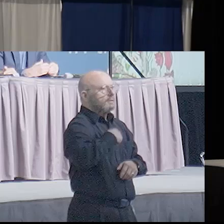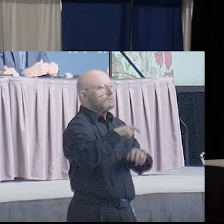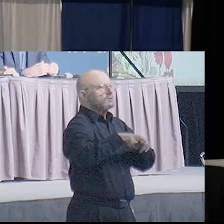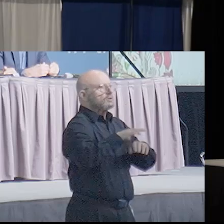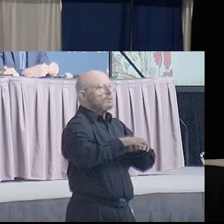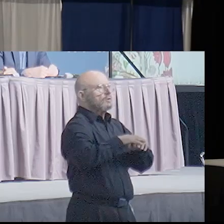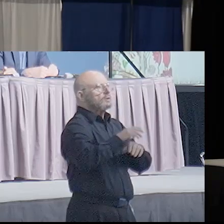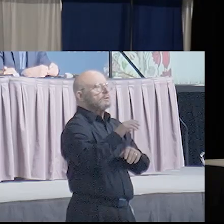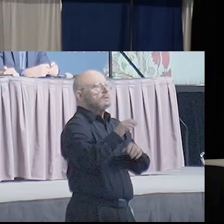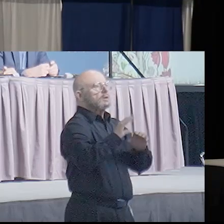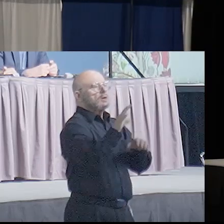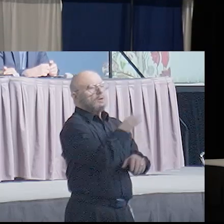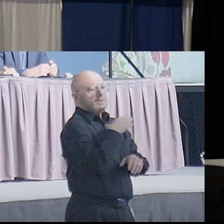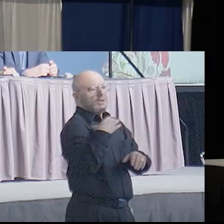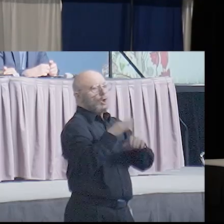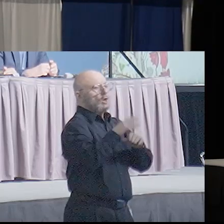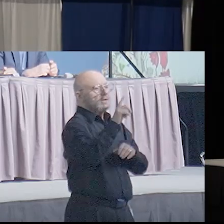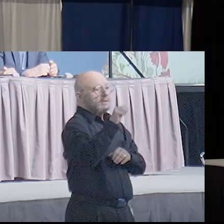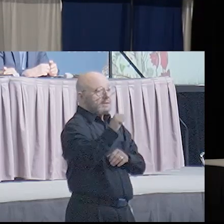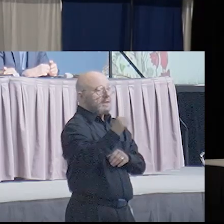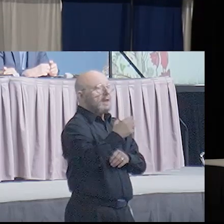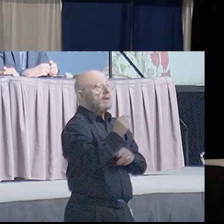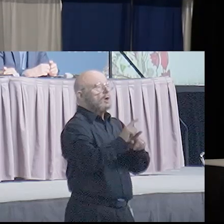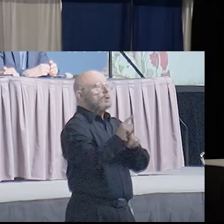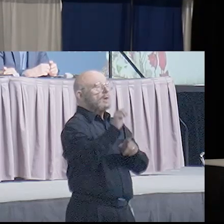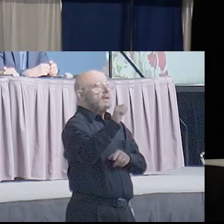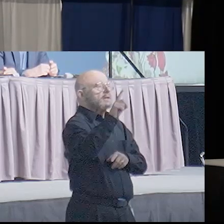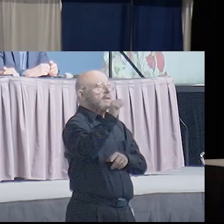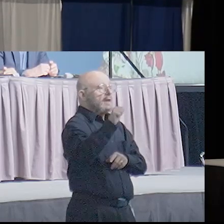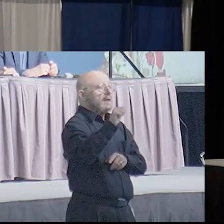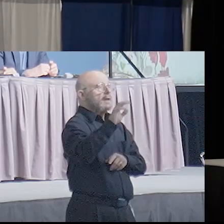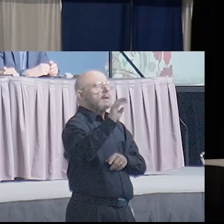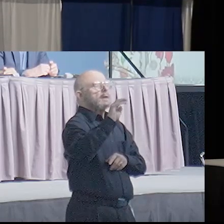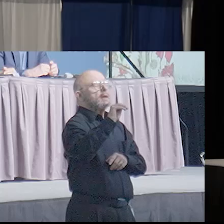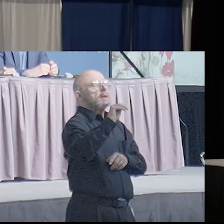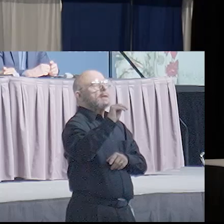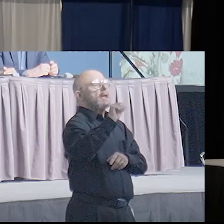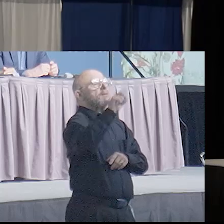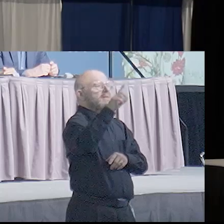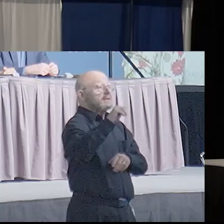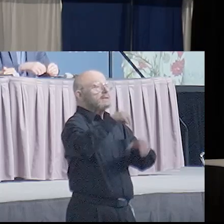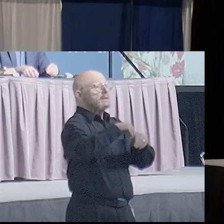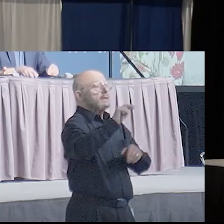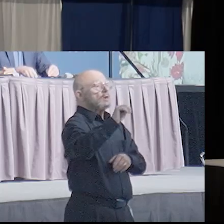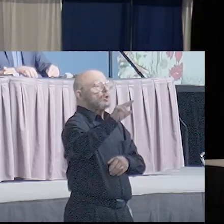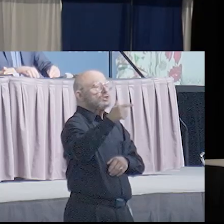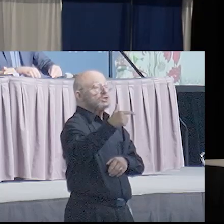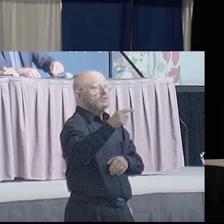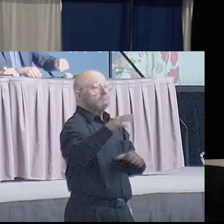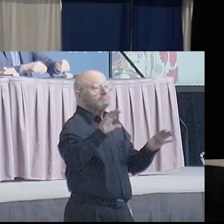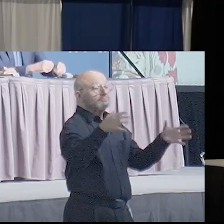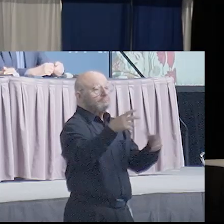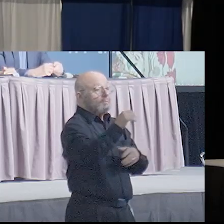on Disabilities. I am also the ADA administrator at NRG Park. I have worked in the disability field for